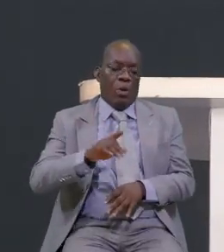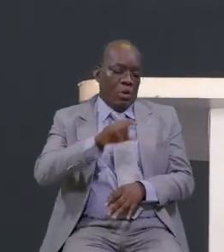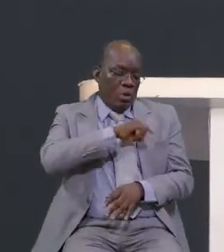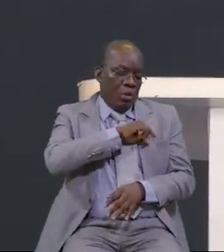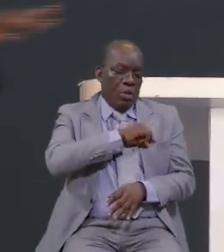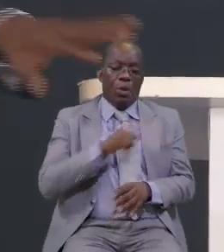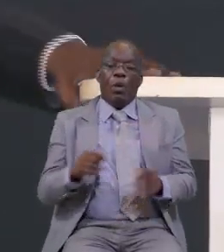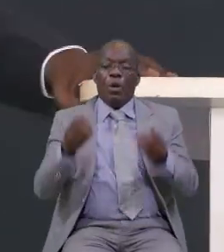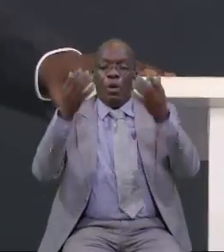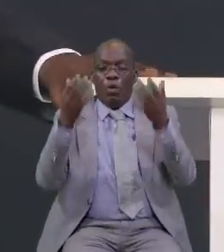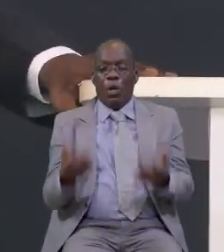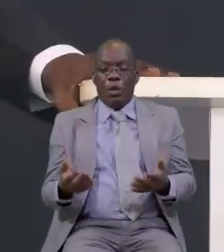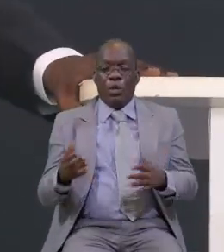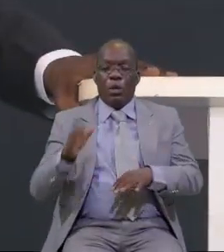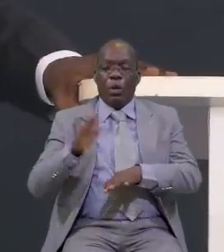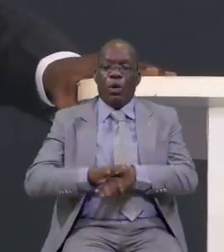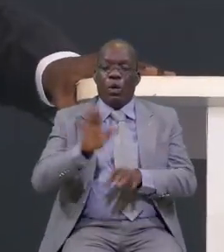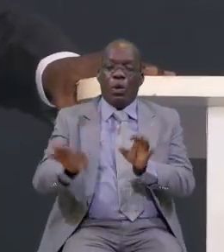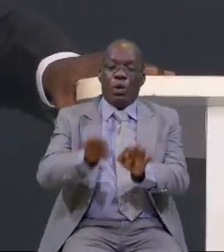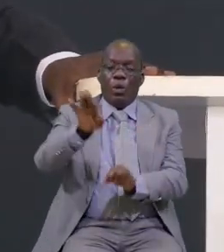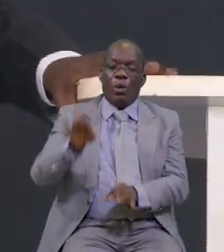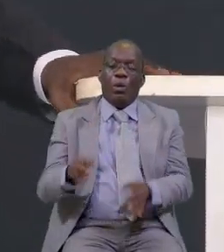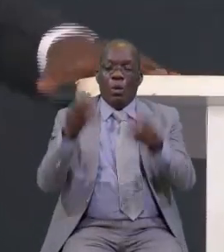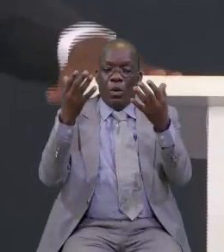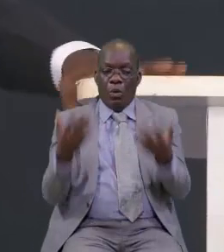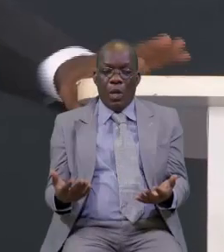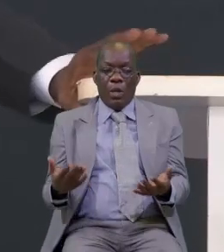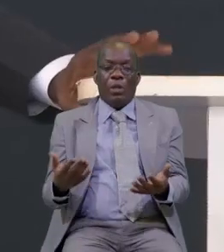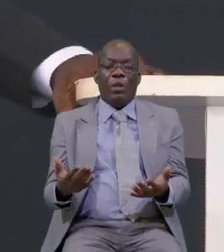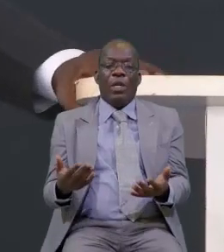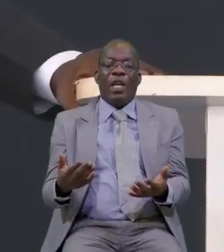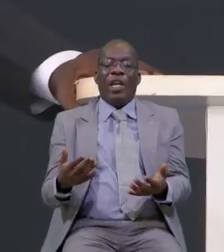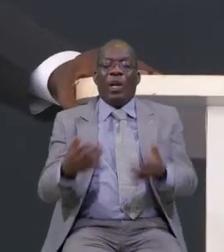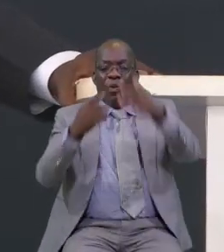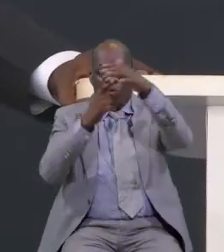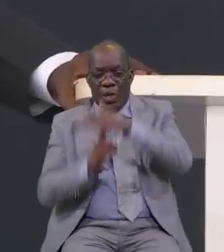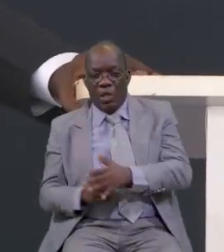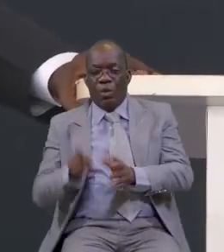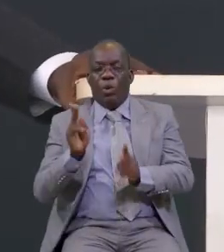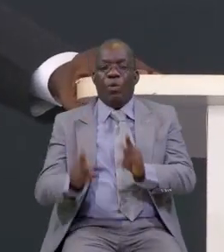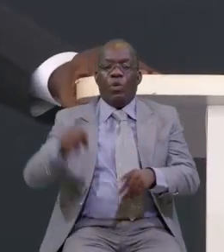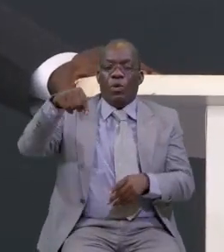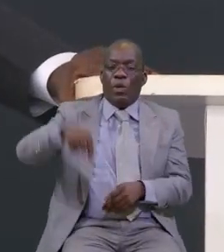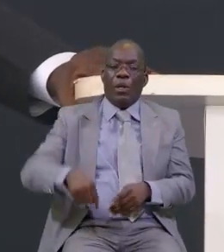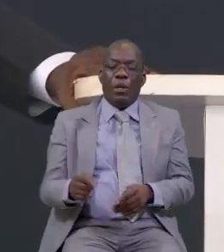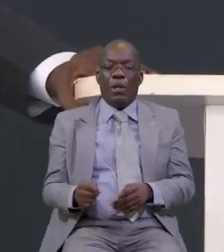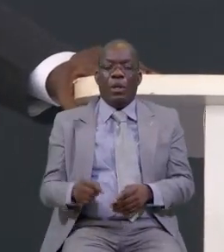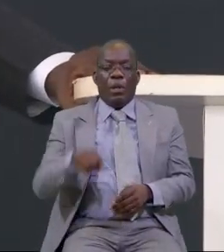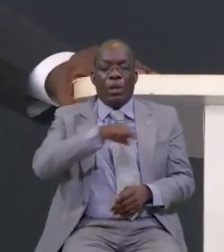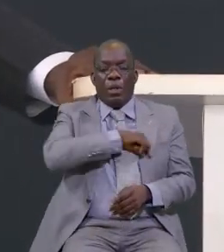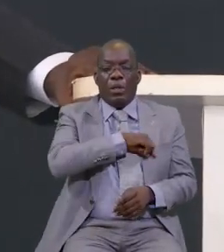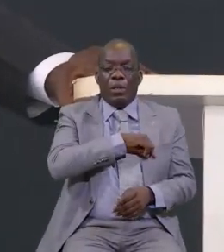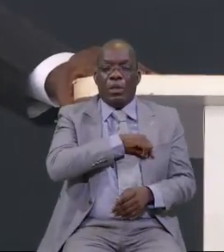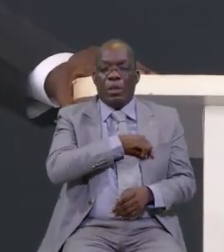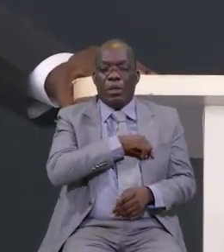weighs on your spirit, weighs people down. Guilt weighs